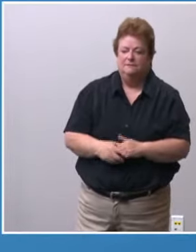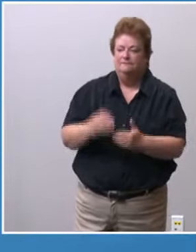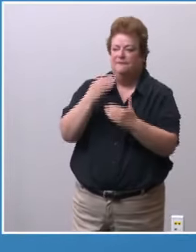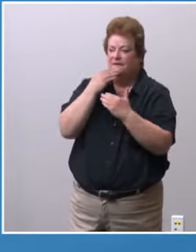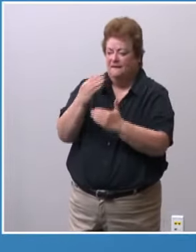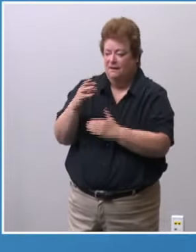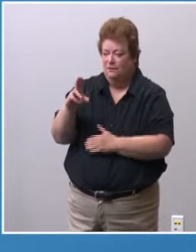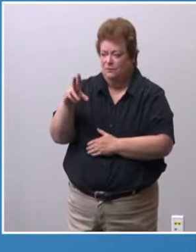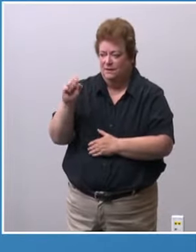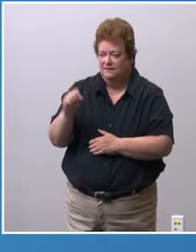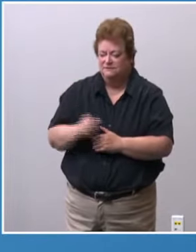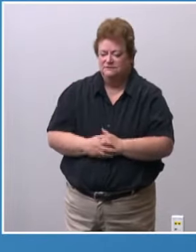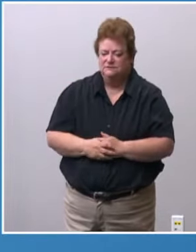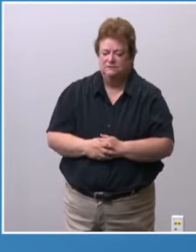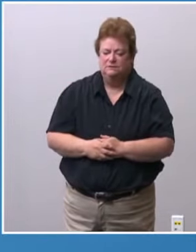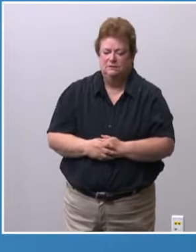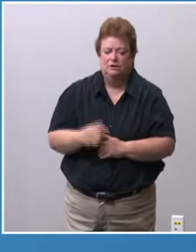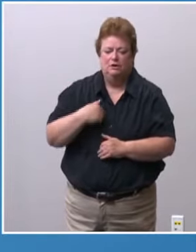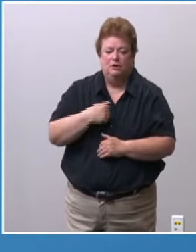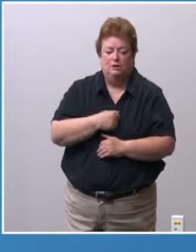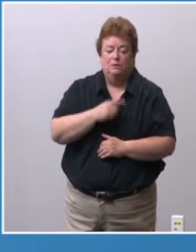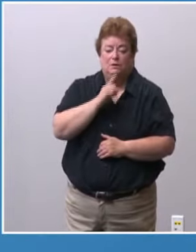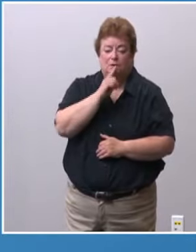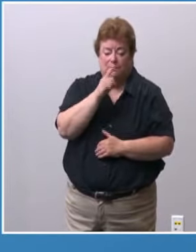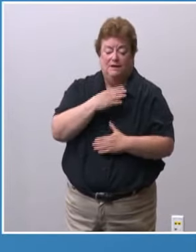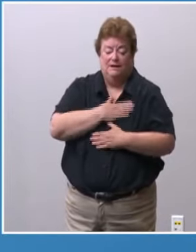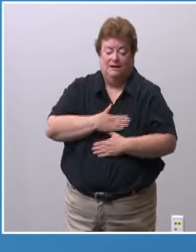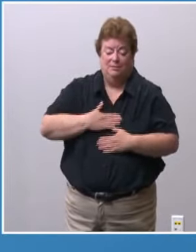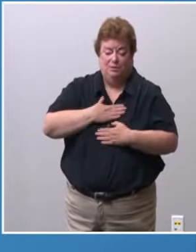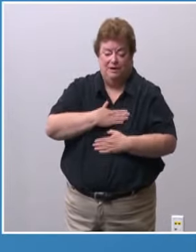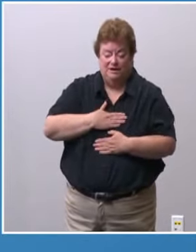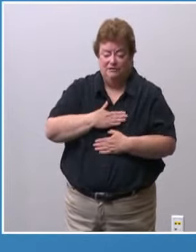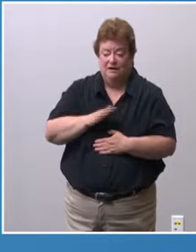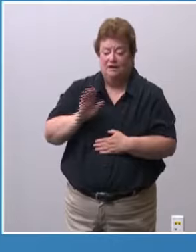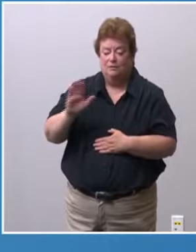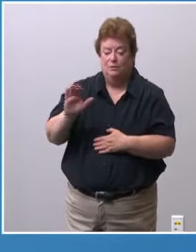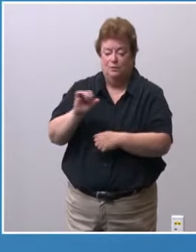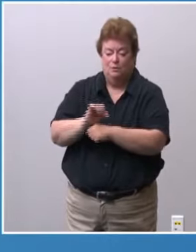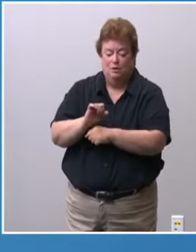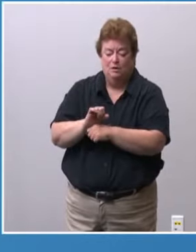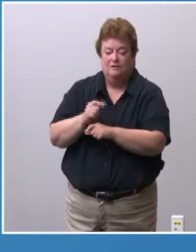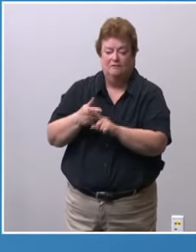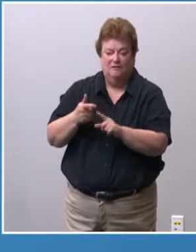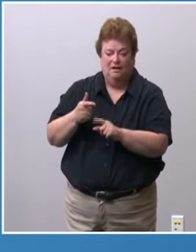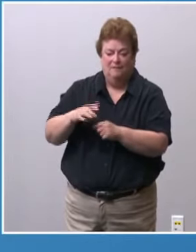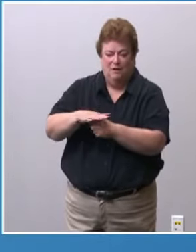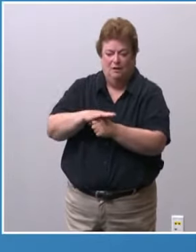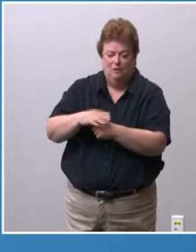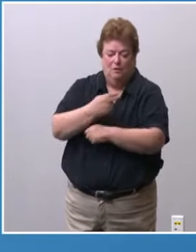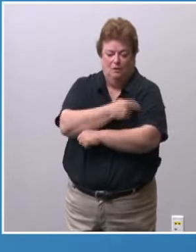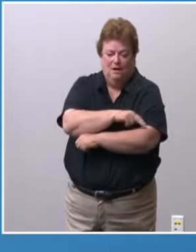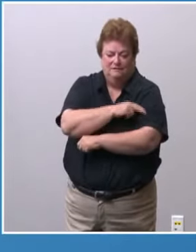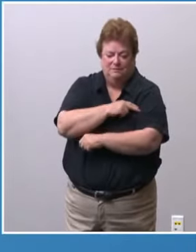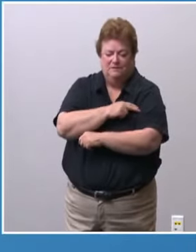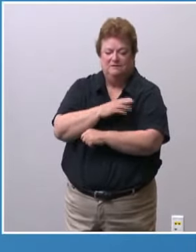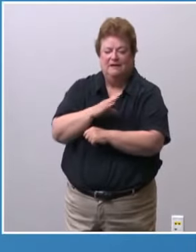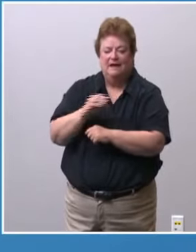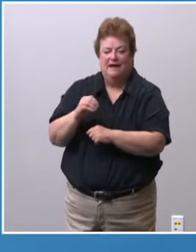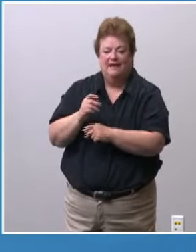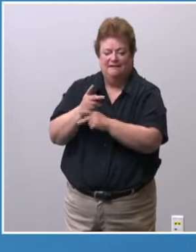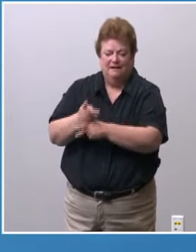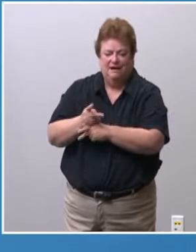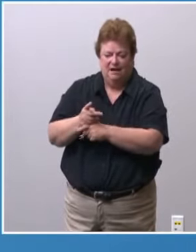Thank you, Russ. We really appreciate the work of our local hospitals and the care they're providing